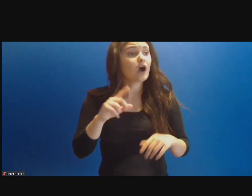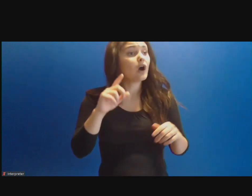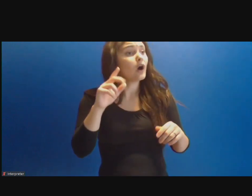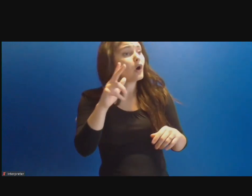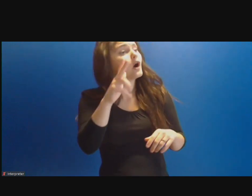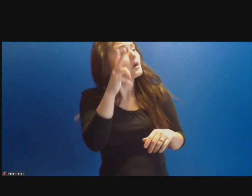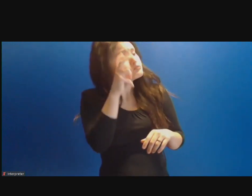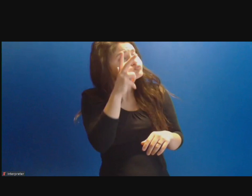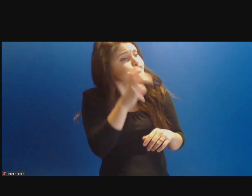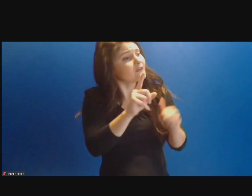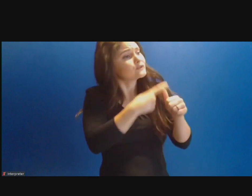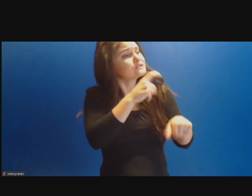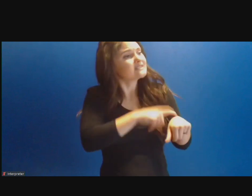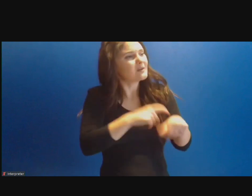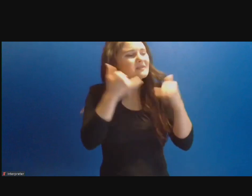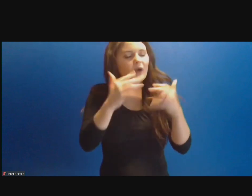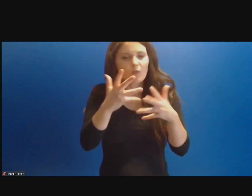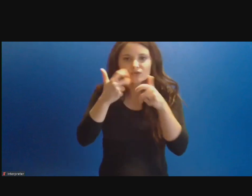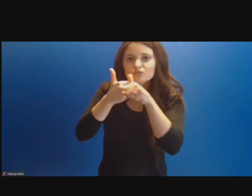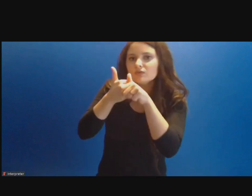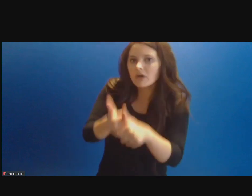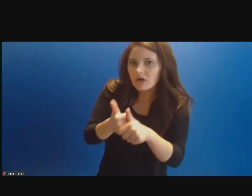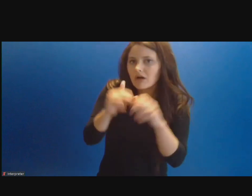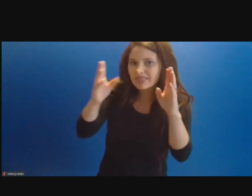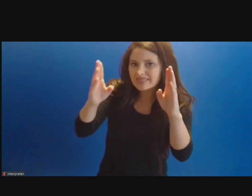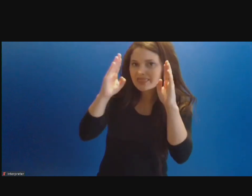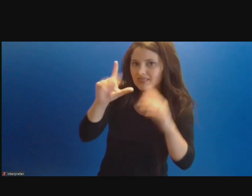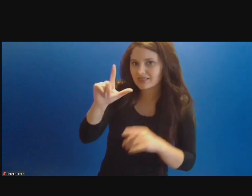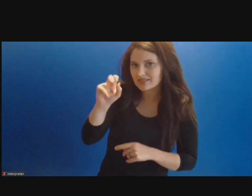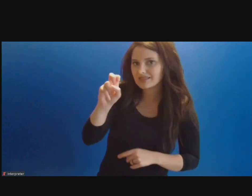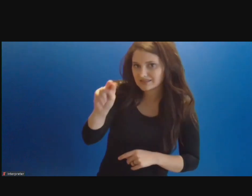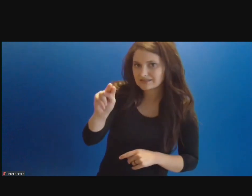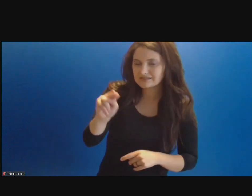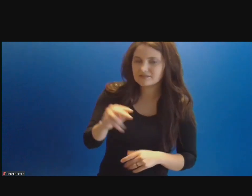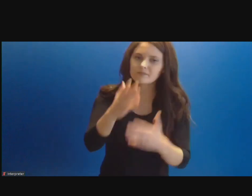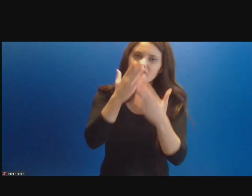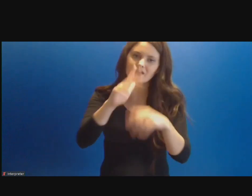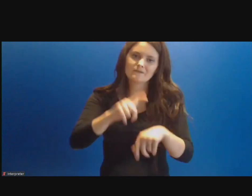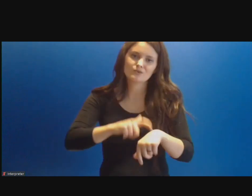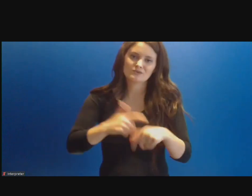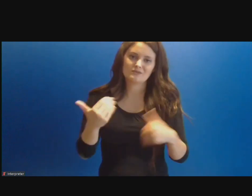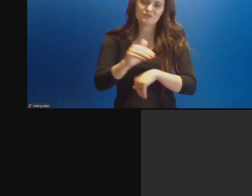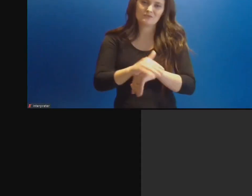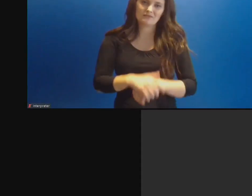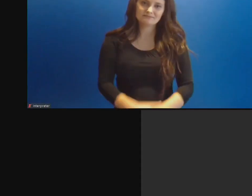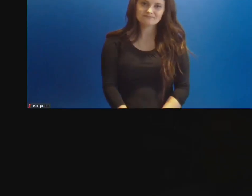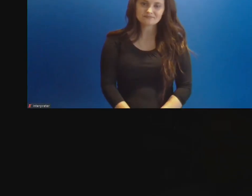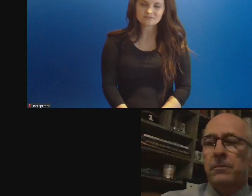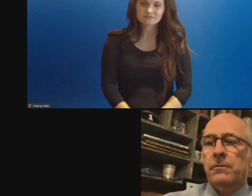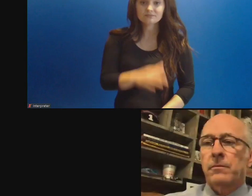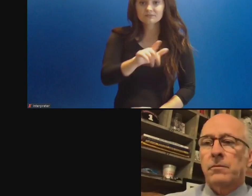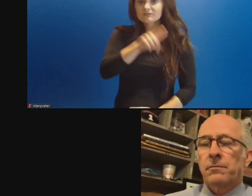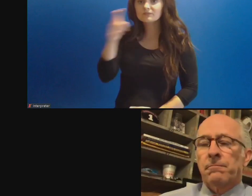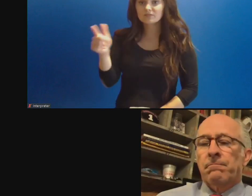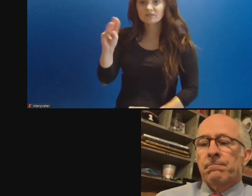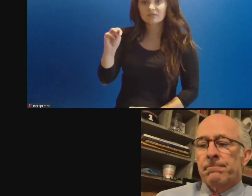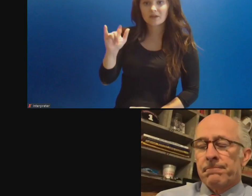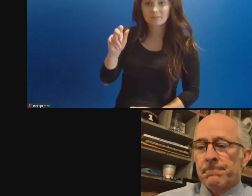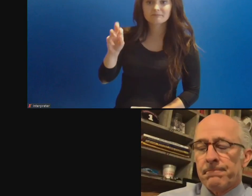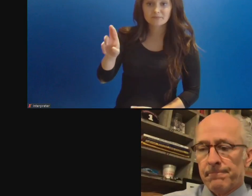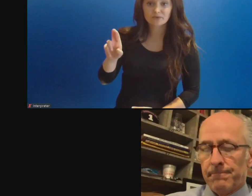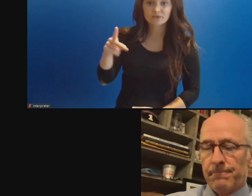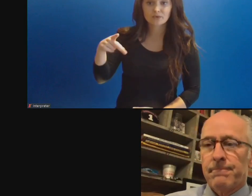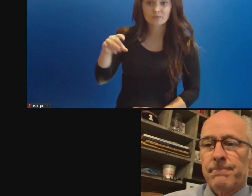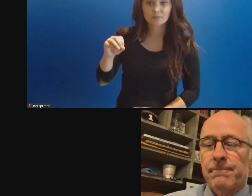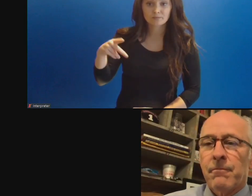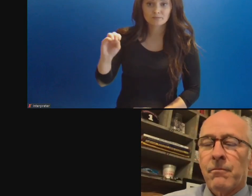I want you to listen. Thank you for your time tonight. That's all I have. Mayor Pope?